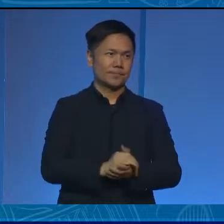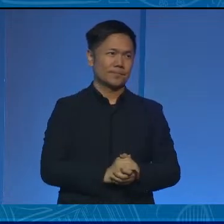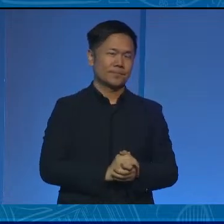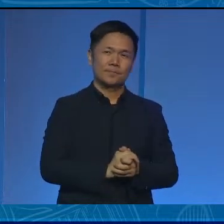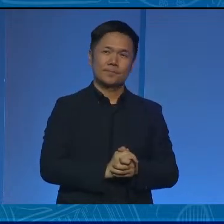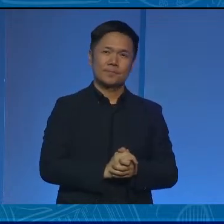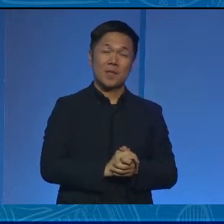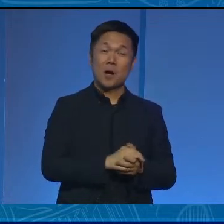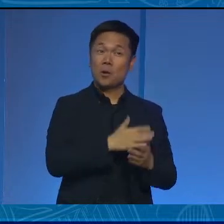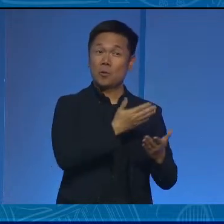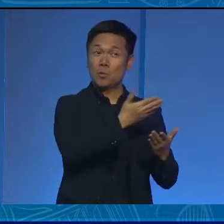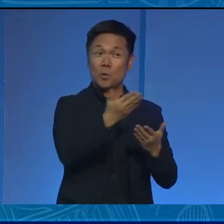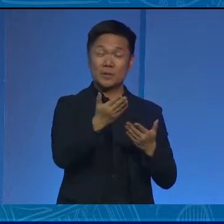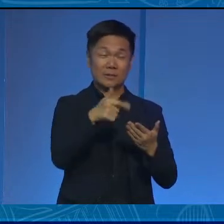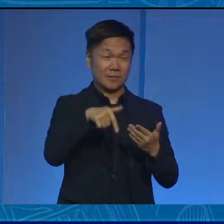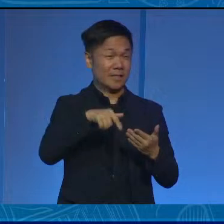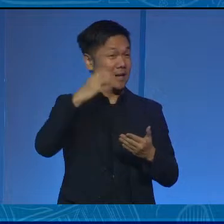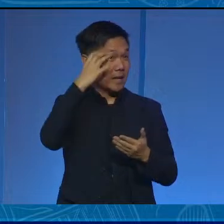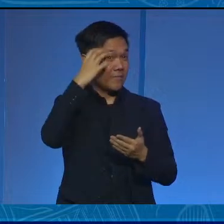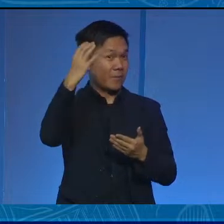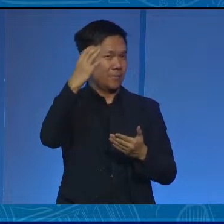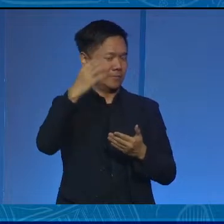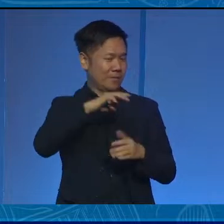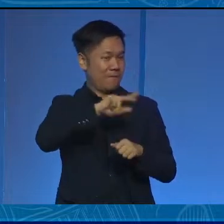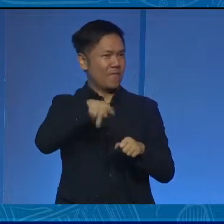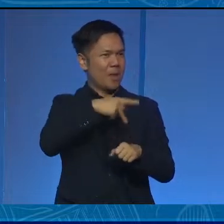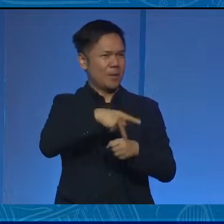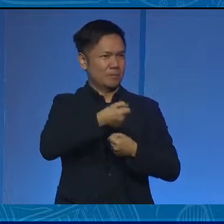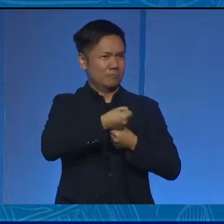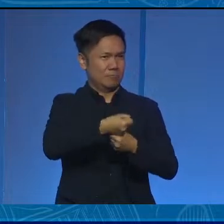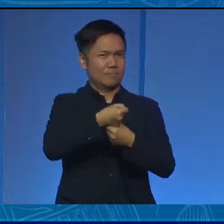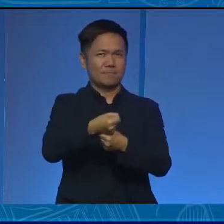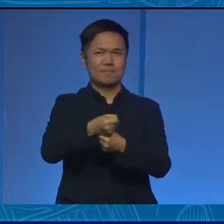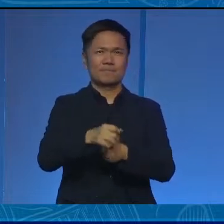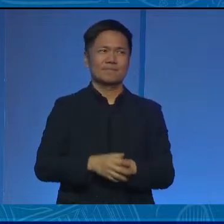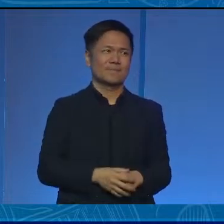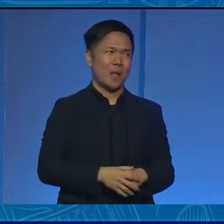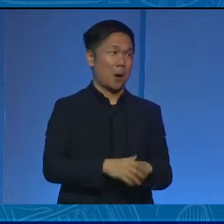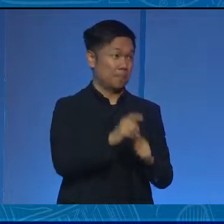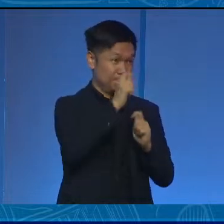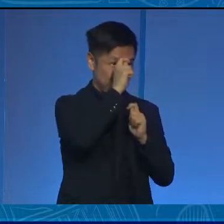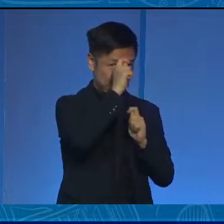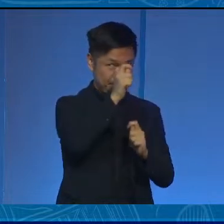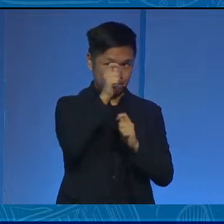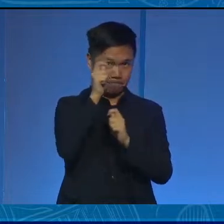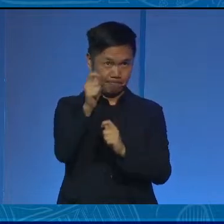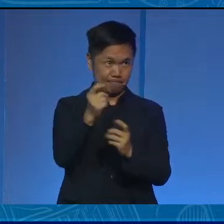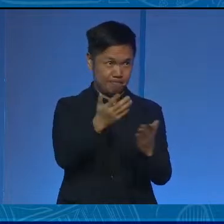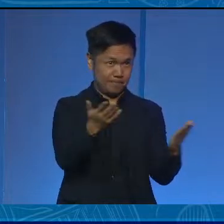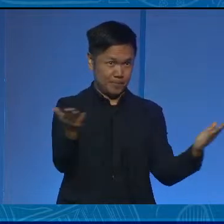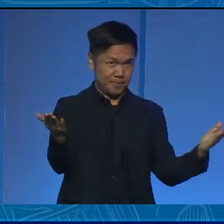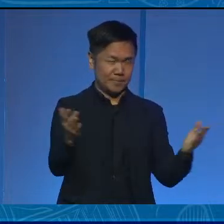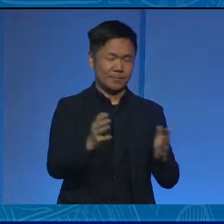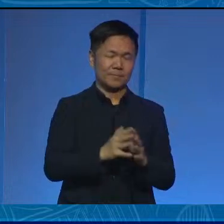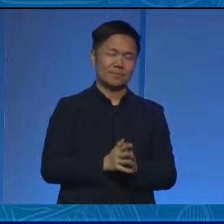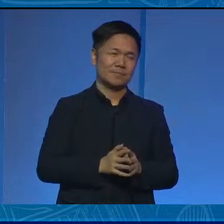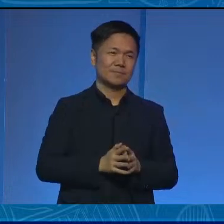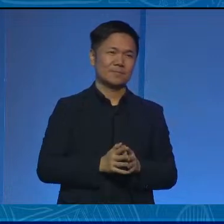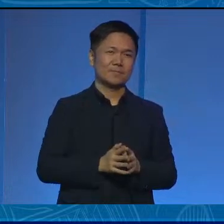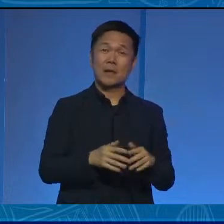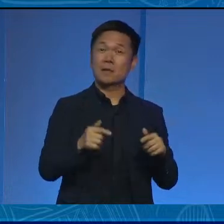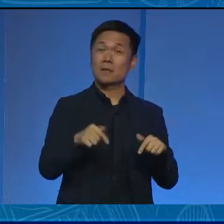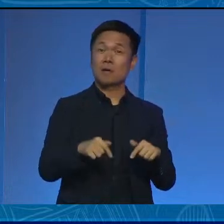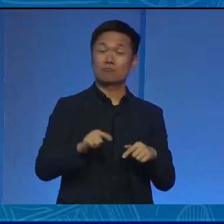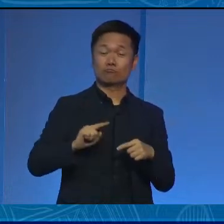representatives of the Government of the Philippines, esteemed delegates. The fact that we are here on the